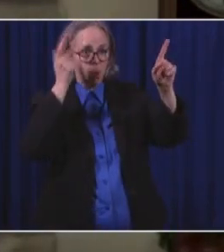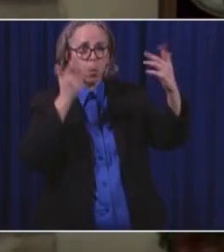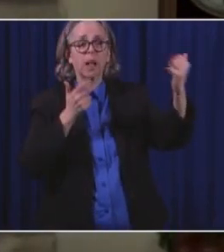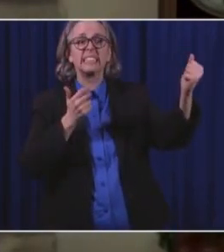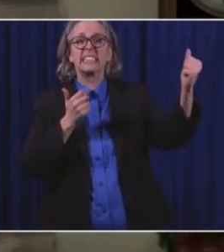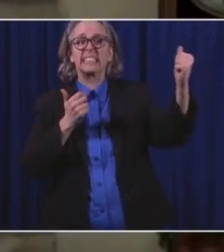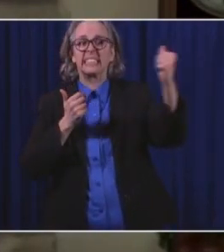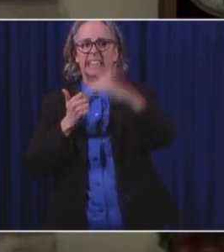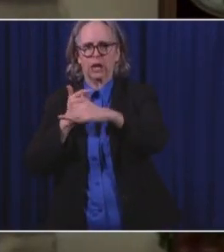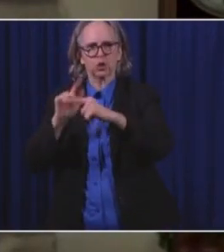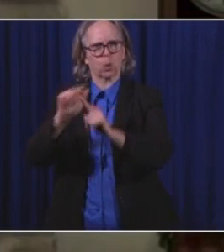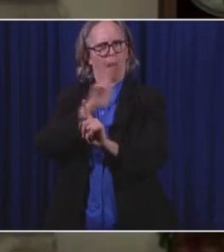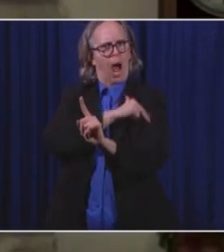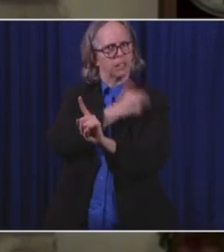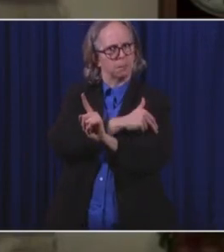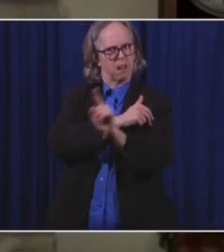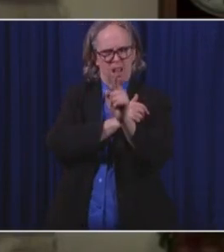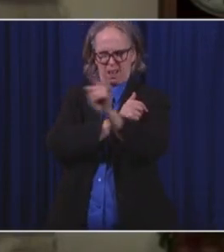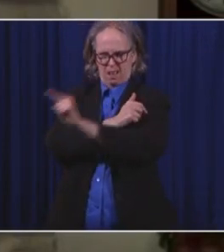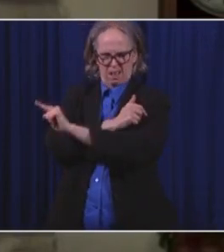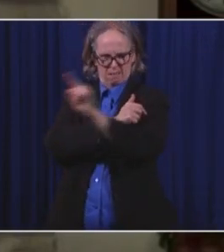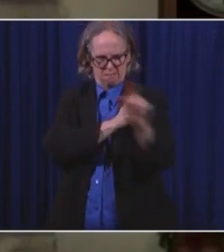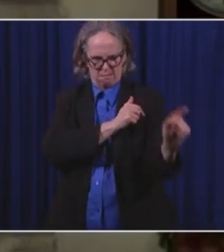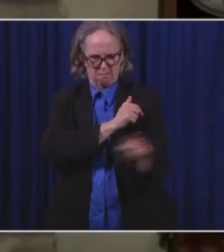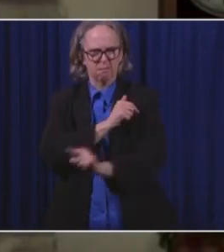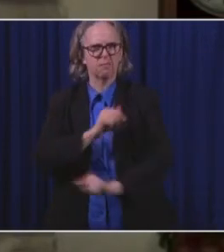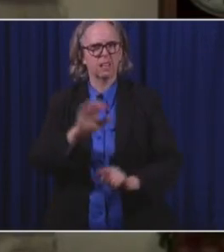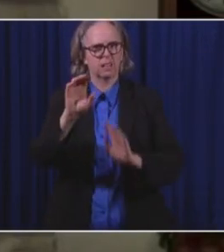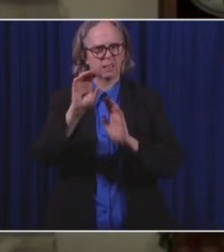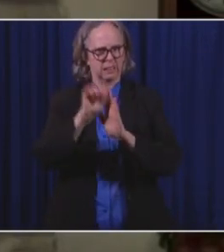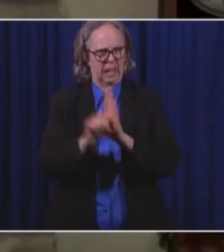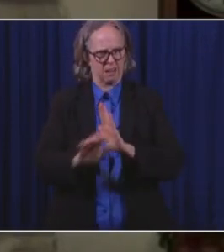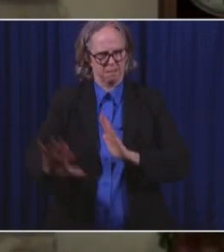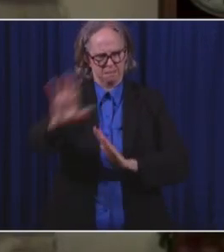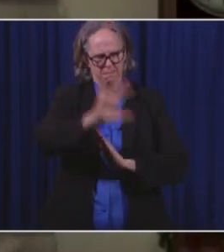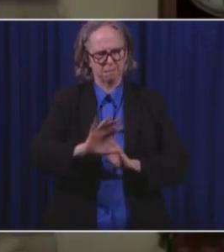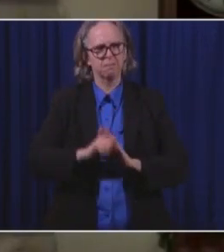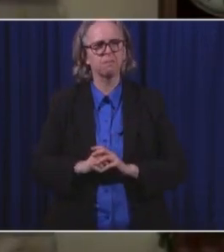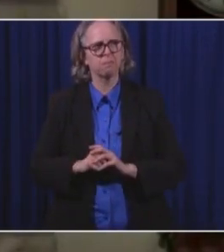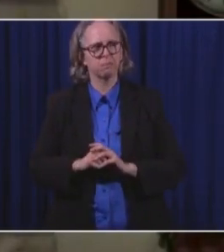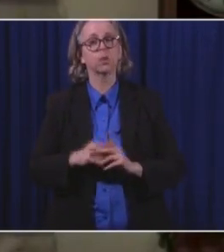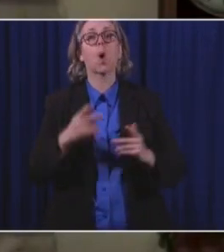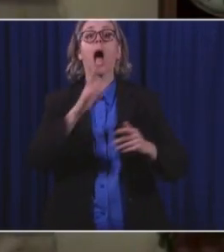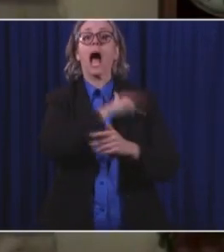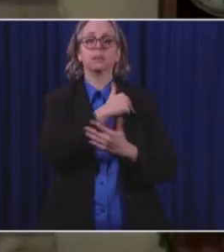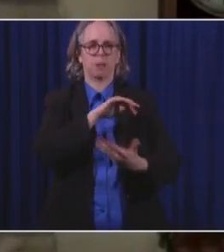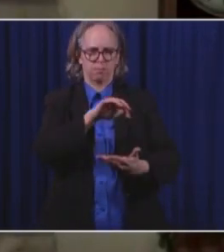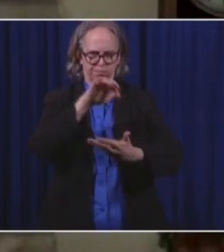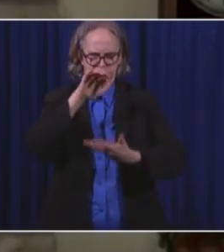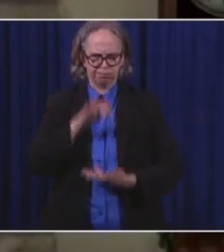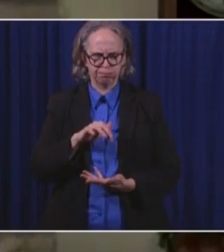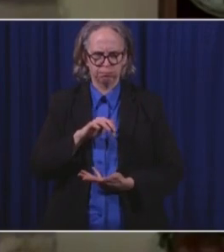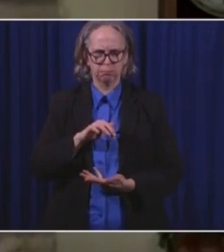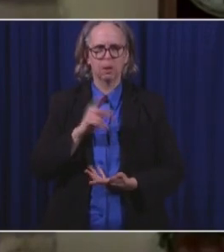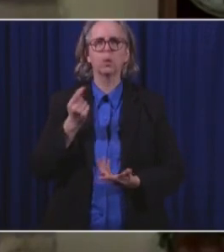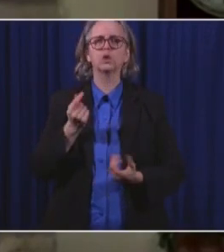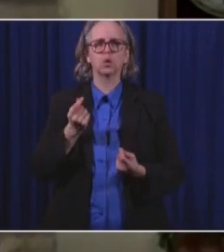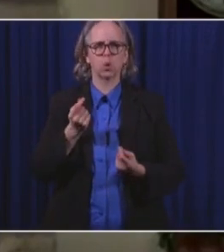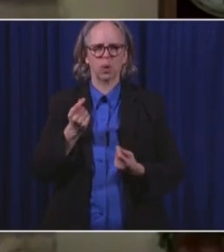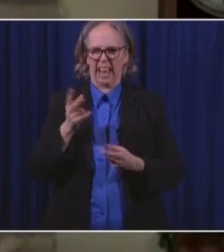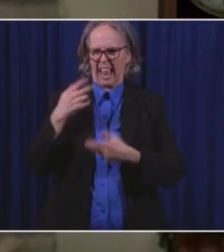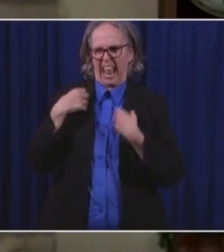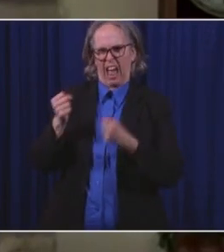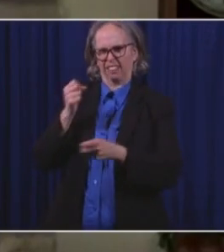then, under a protocol that we are about to issue, start vaccinating their healthcare workers in the order